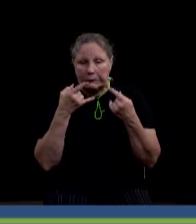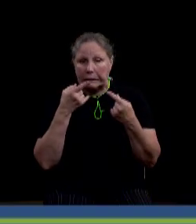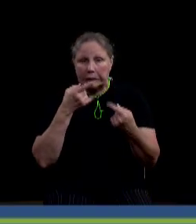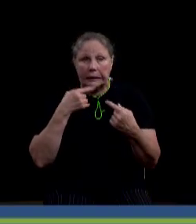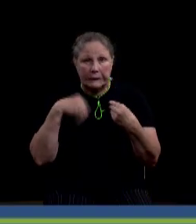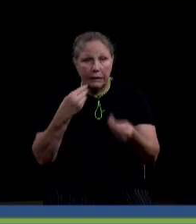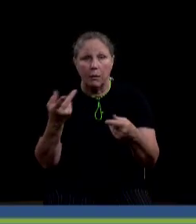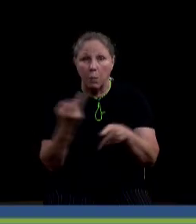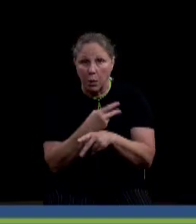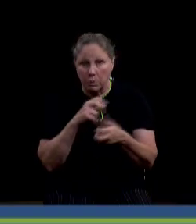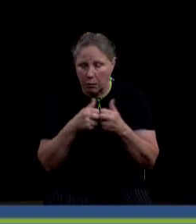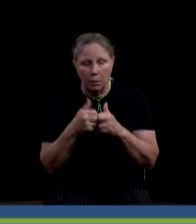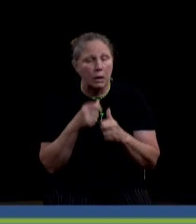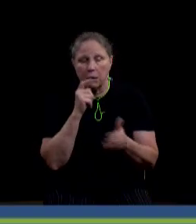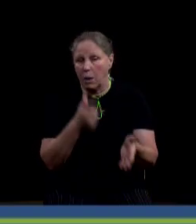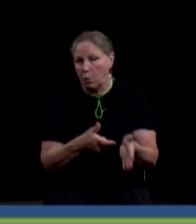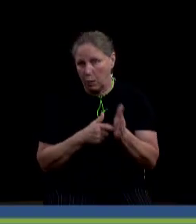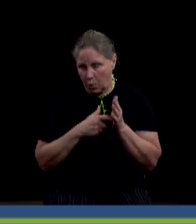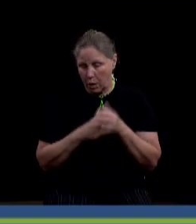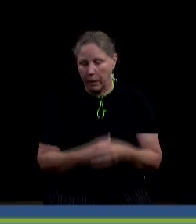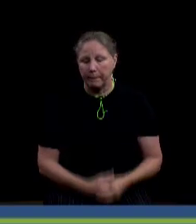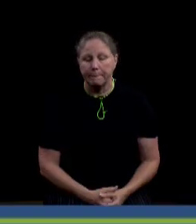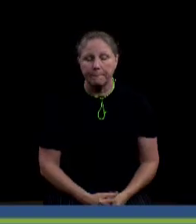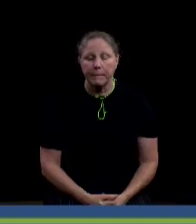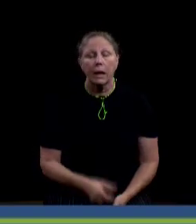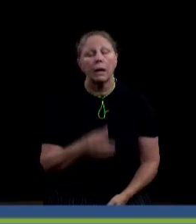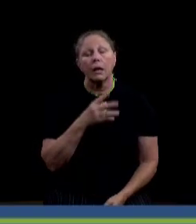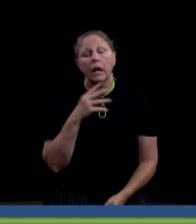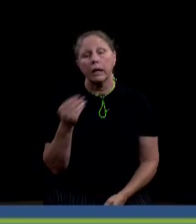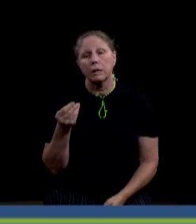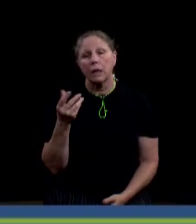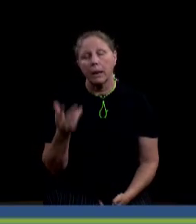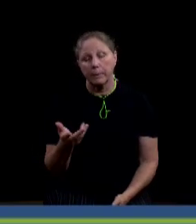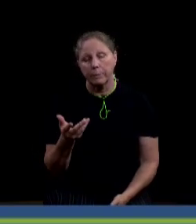And we'll come to that one later